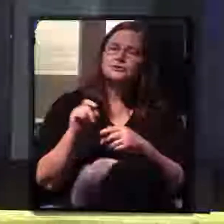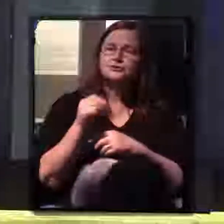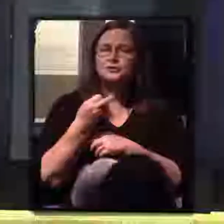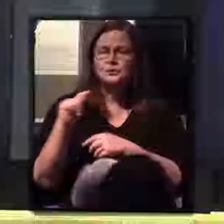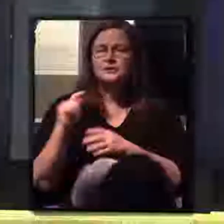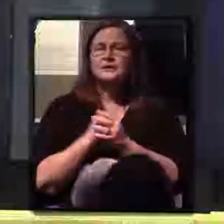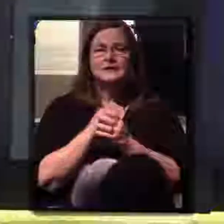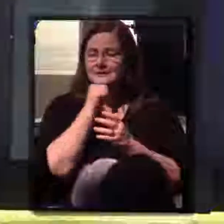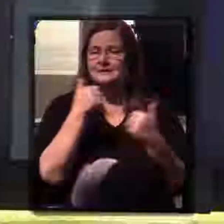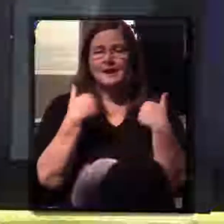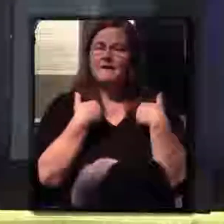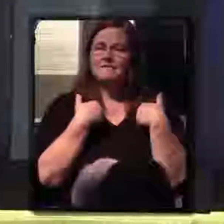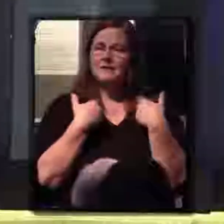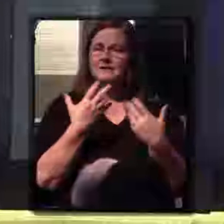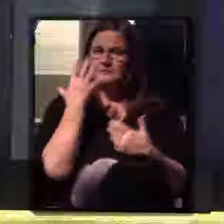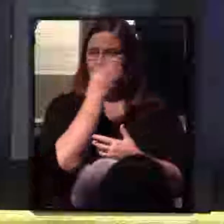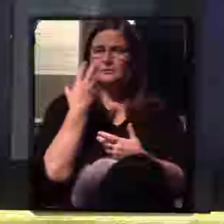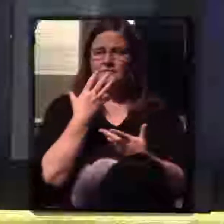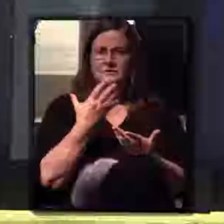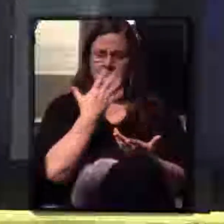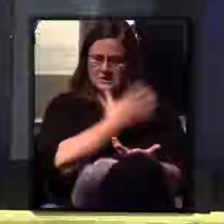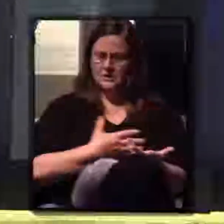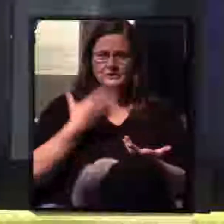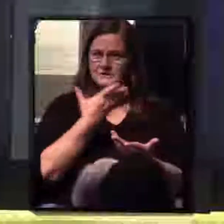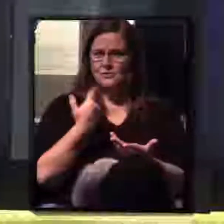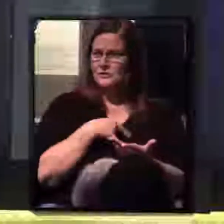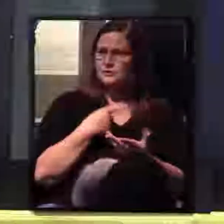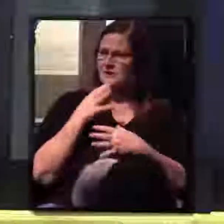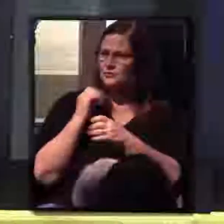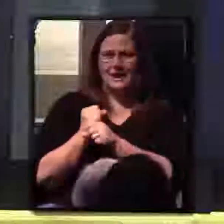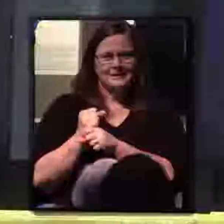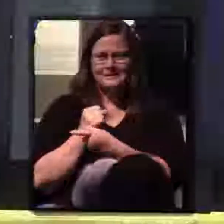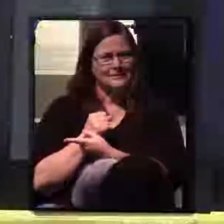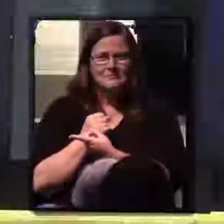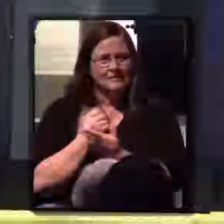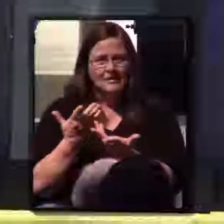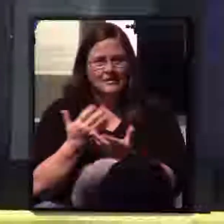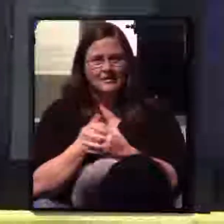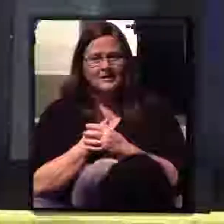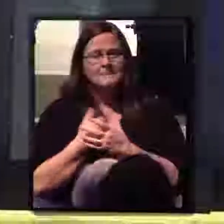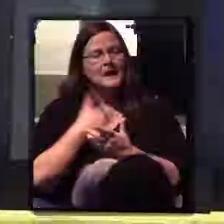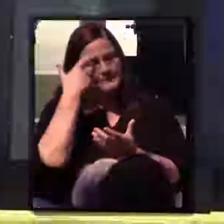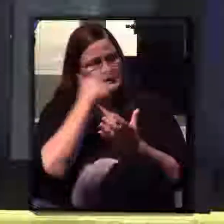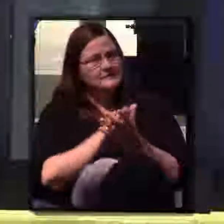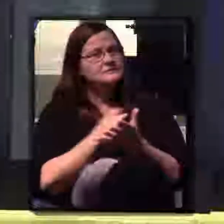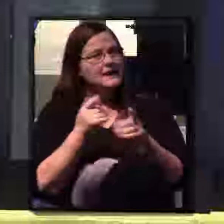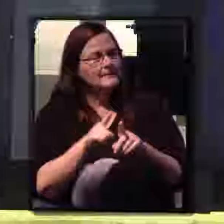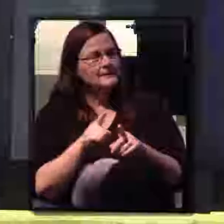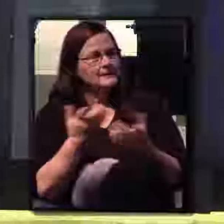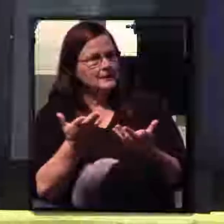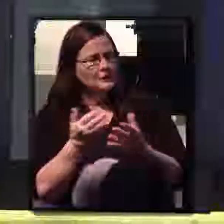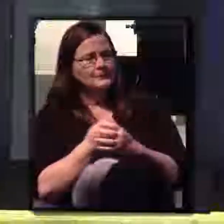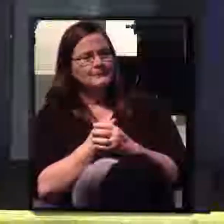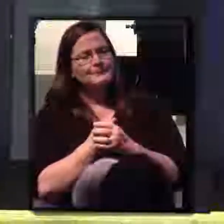and like a root out of parched ground. He had no stately form nor majesty that we should look upon him, nor appearance that we should be